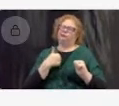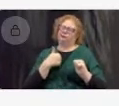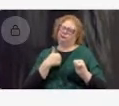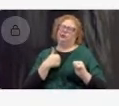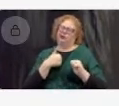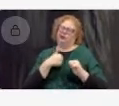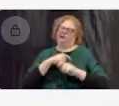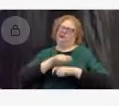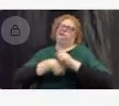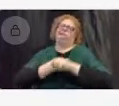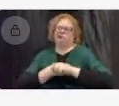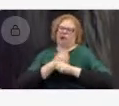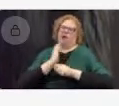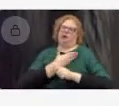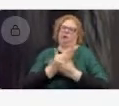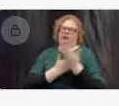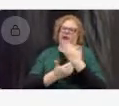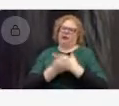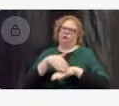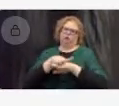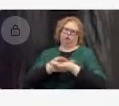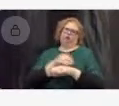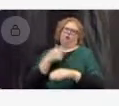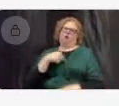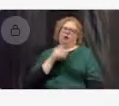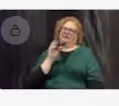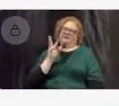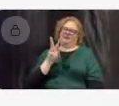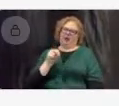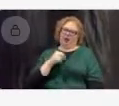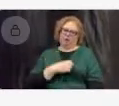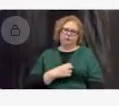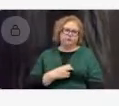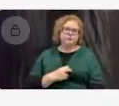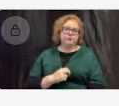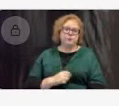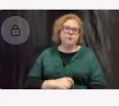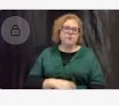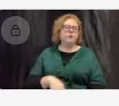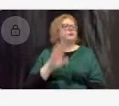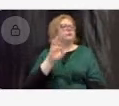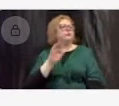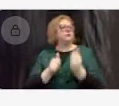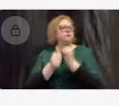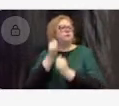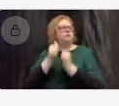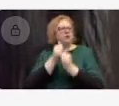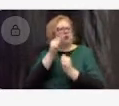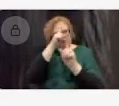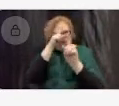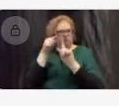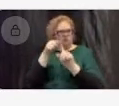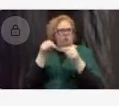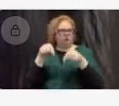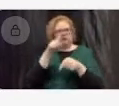could follow up with that, I mean, the main goal of this preliminary plat is to get the advanced grading permit, correct? You're